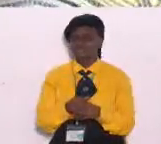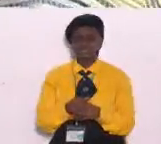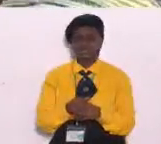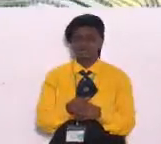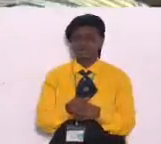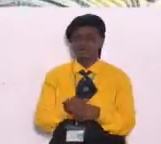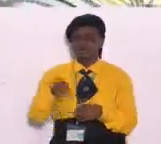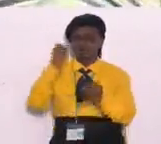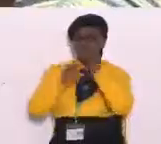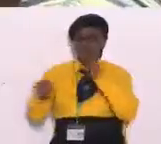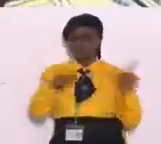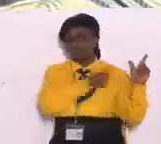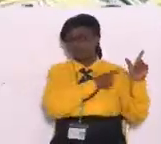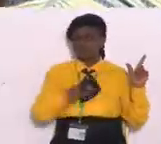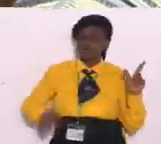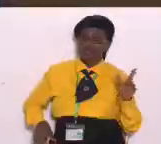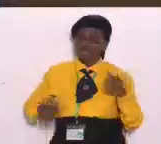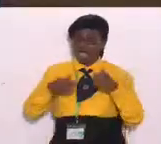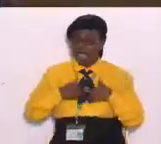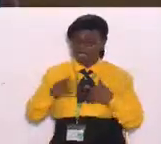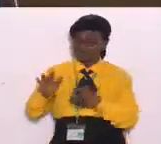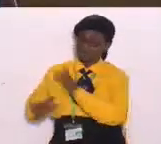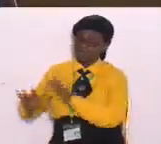Oh Lord, have mercy on my nation.